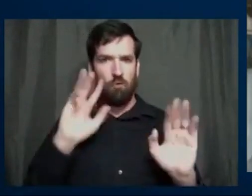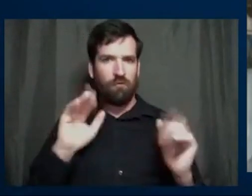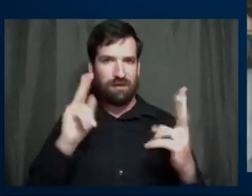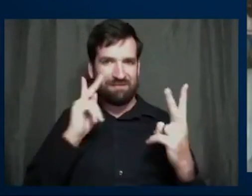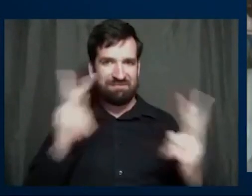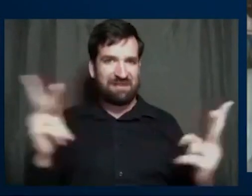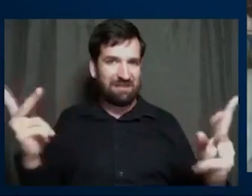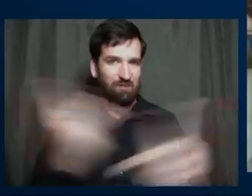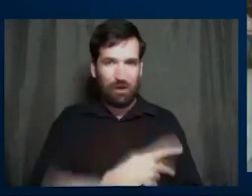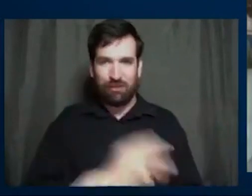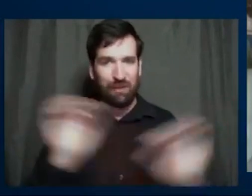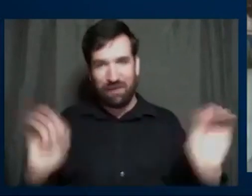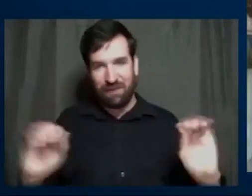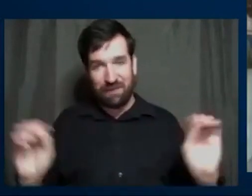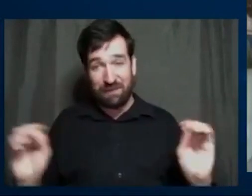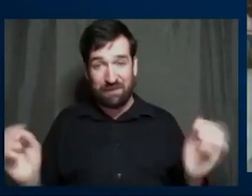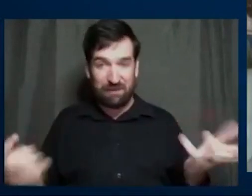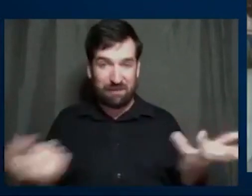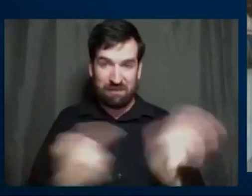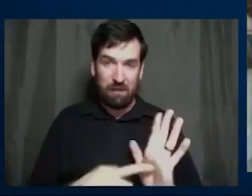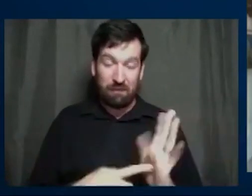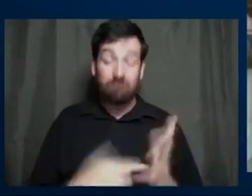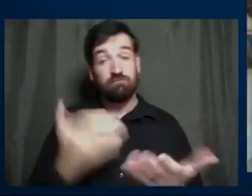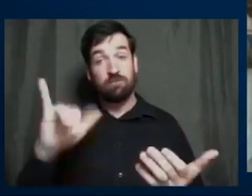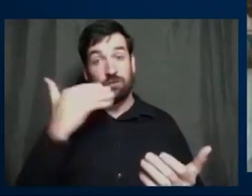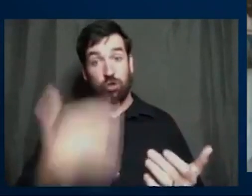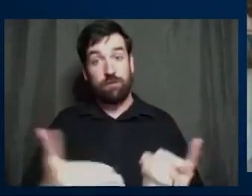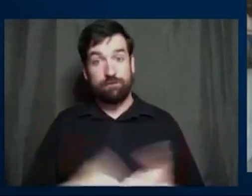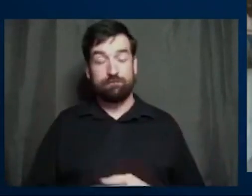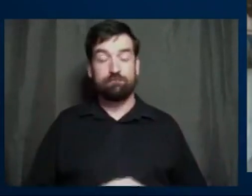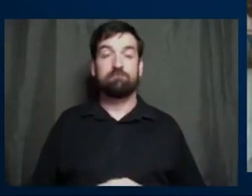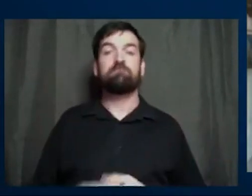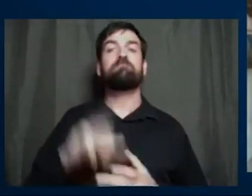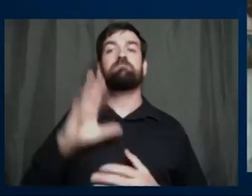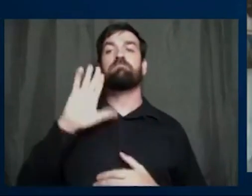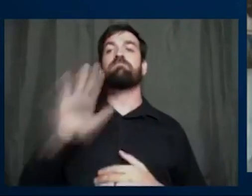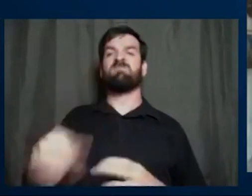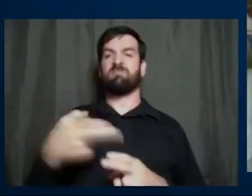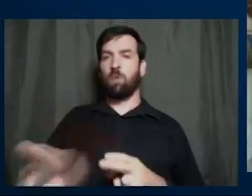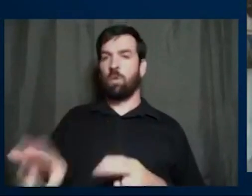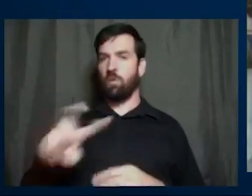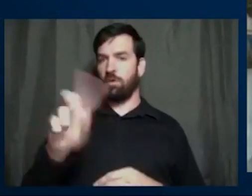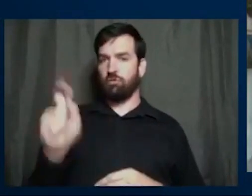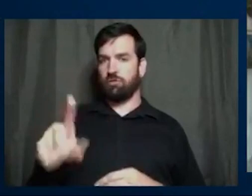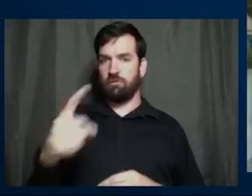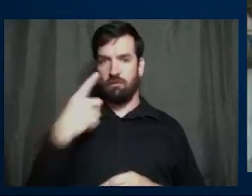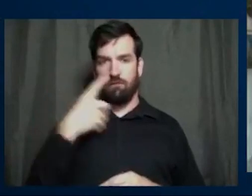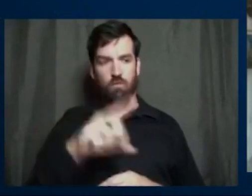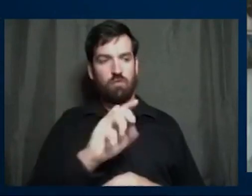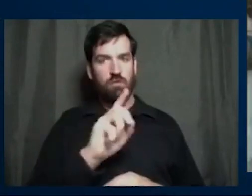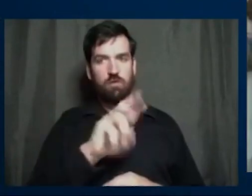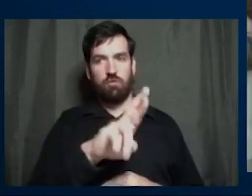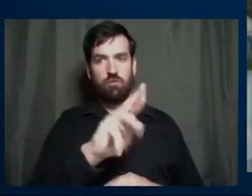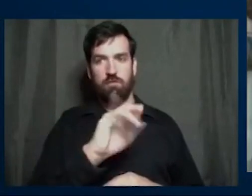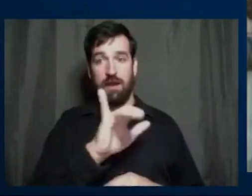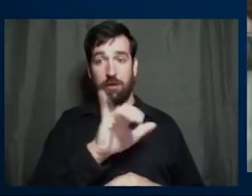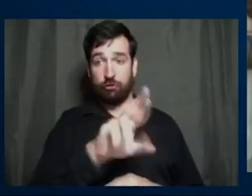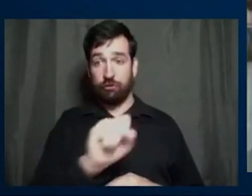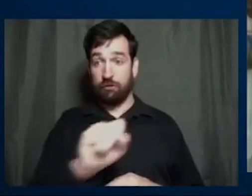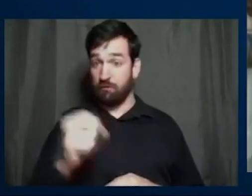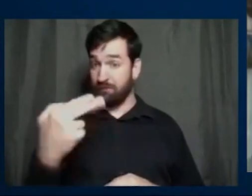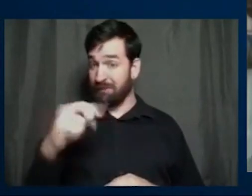symptoms that you had. So that's good. So I know you have a quick question that you wanted to ask Dr. Myers. Is Hazel close by? Is she going to come say hi to us real